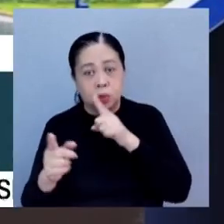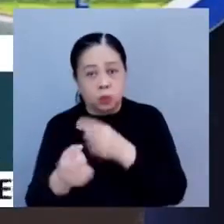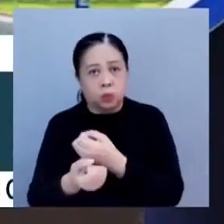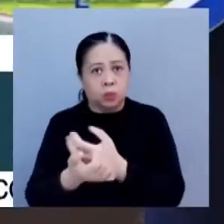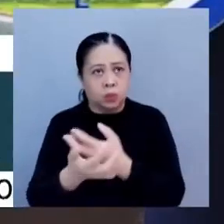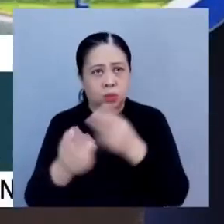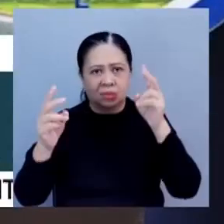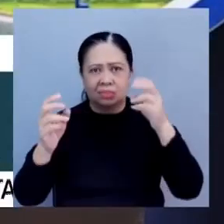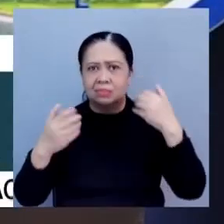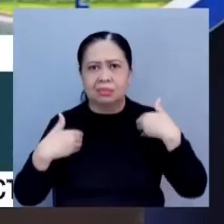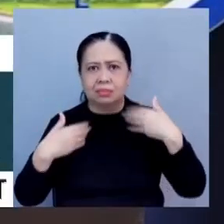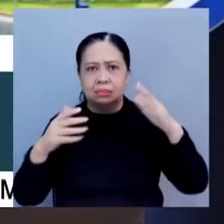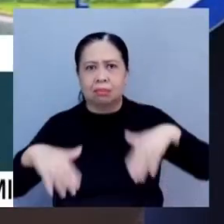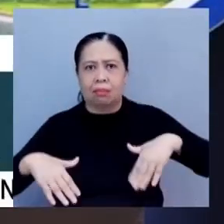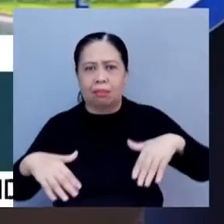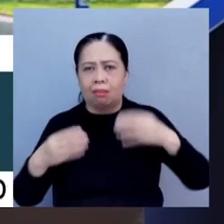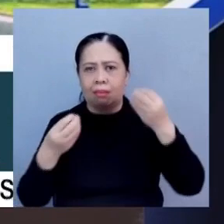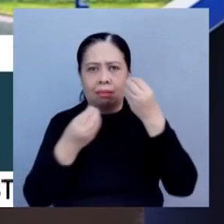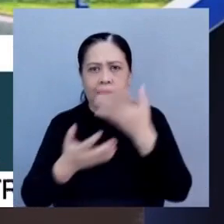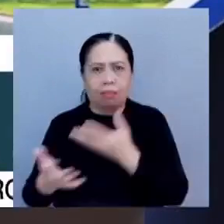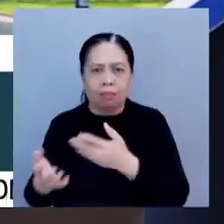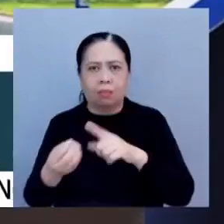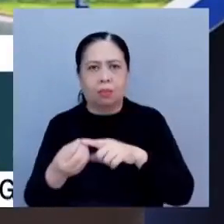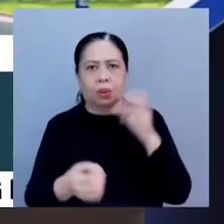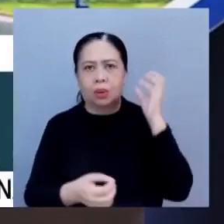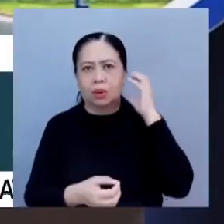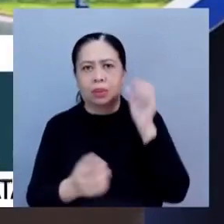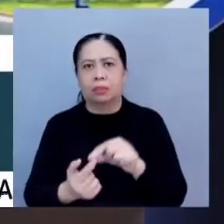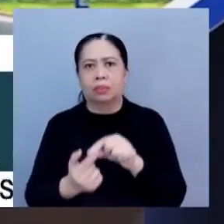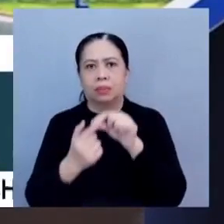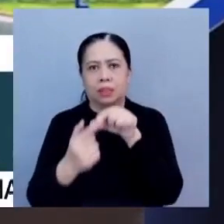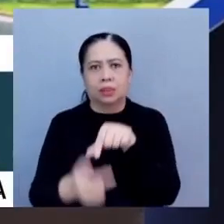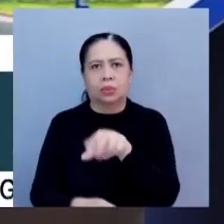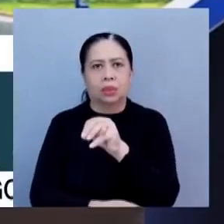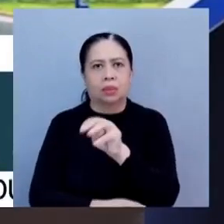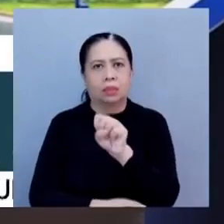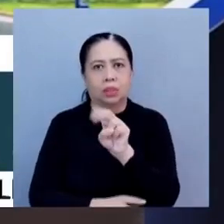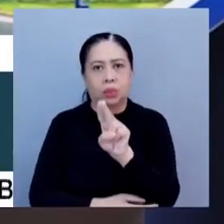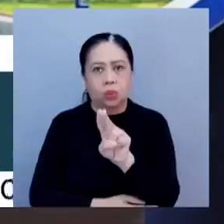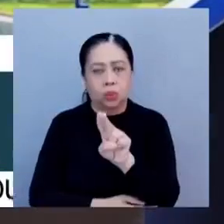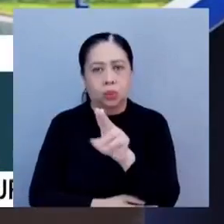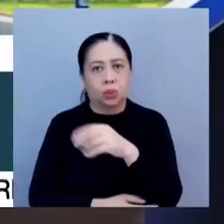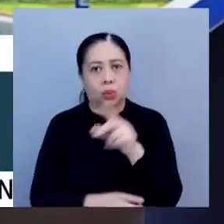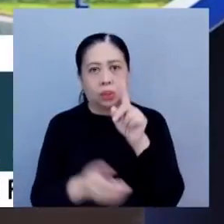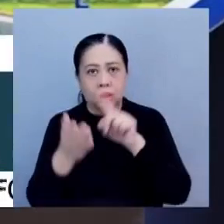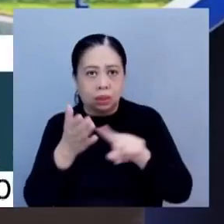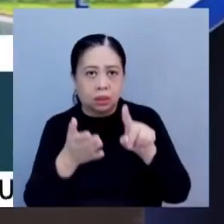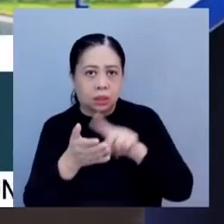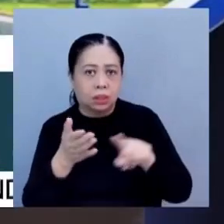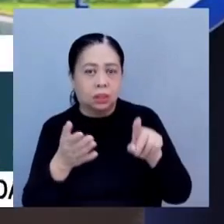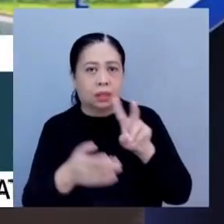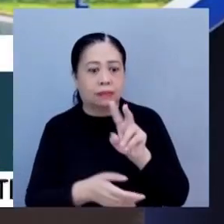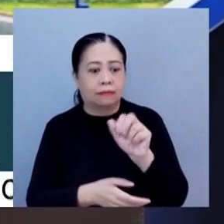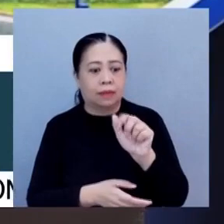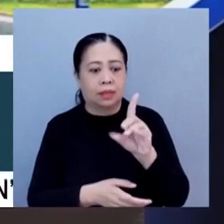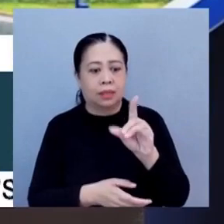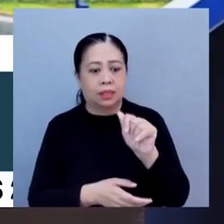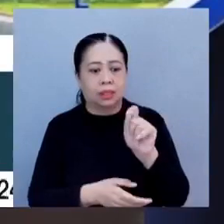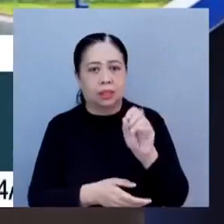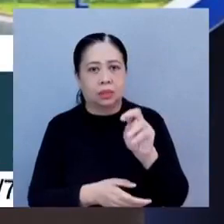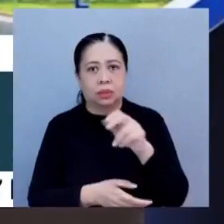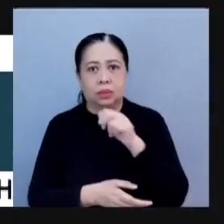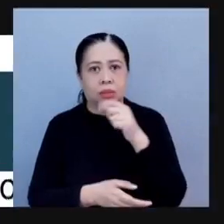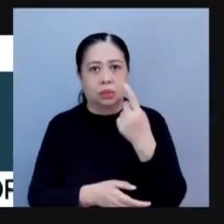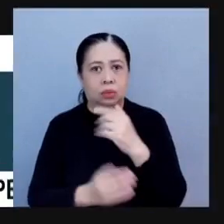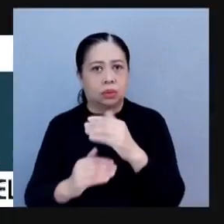na magkakaroon ng pagbobomba sa Mindanao, particularly doon sa MSUs. At yung ating validation lang naman po ay hindi lang naman po yan limited sa